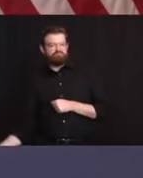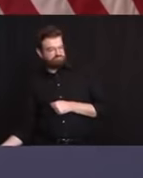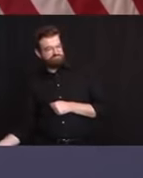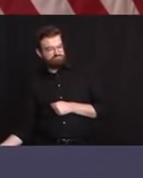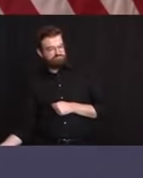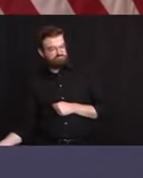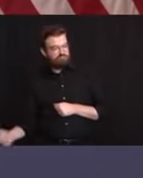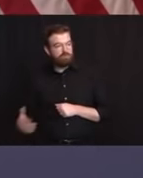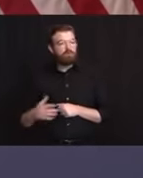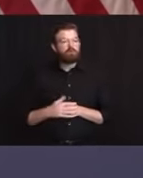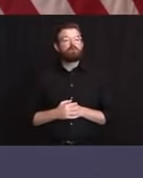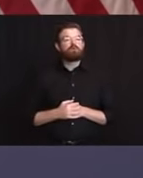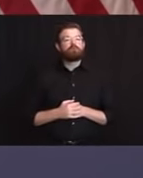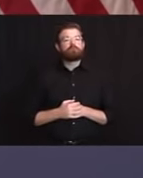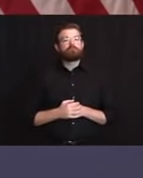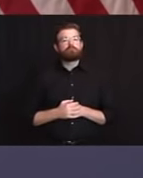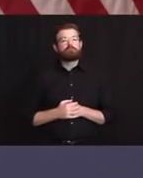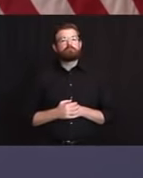it's just